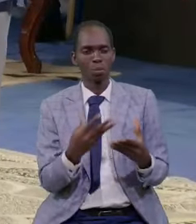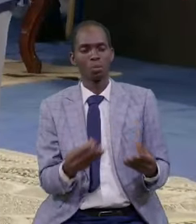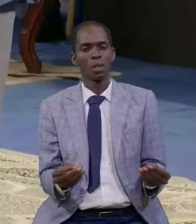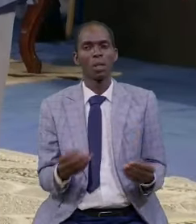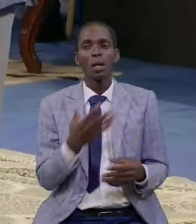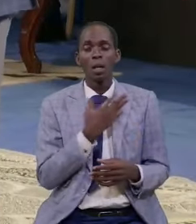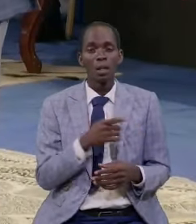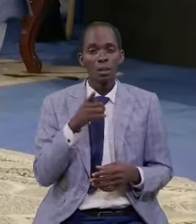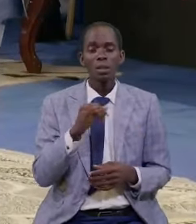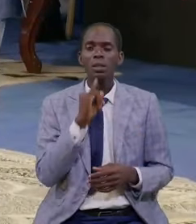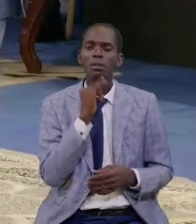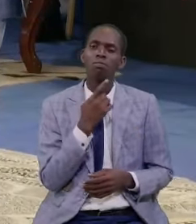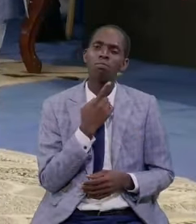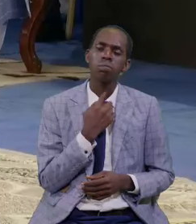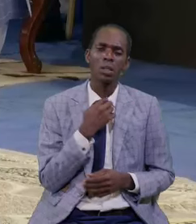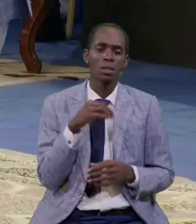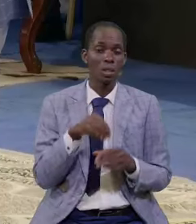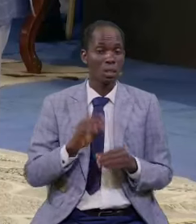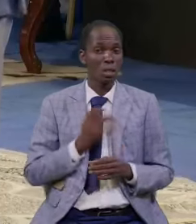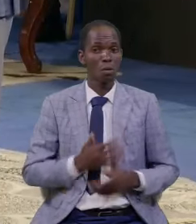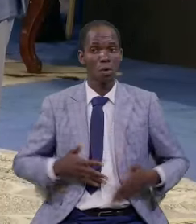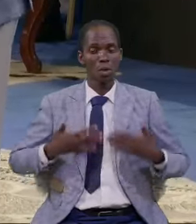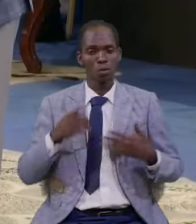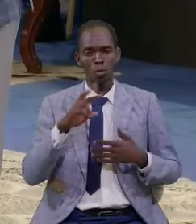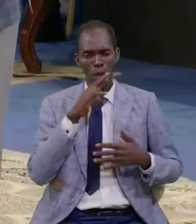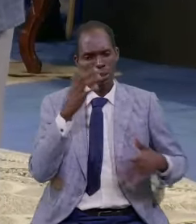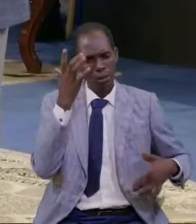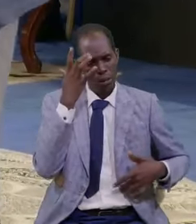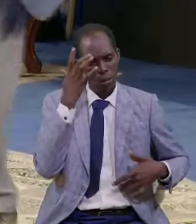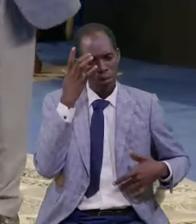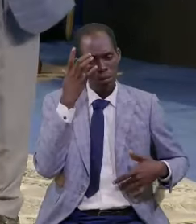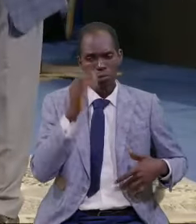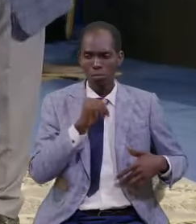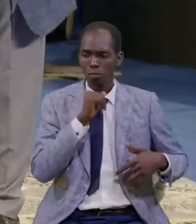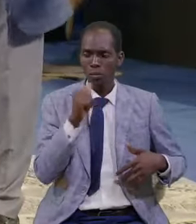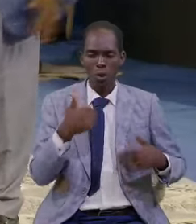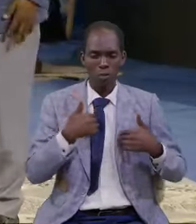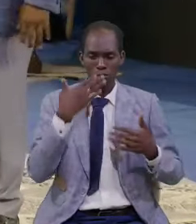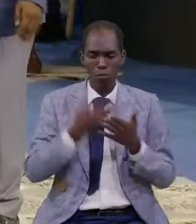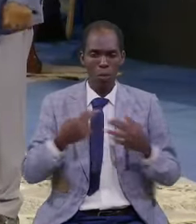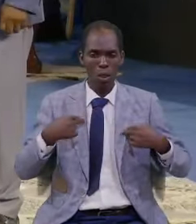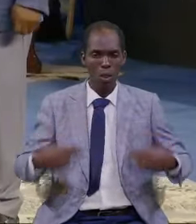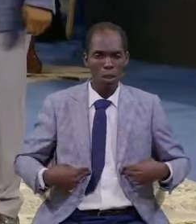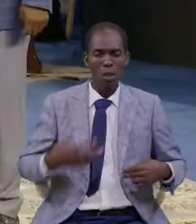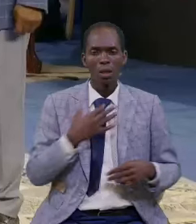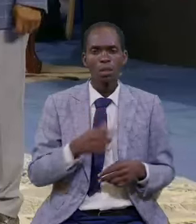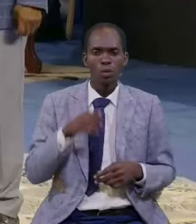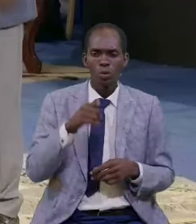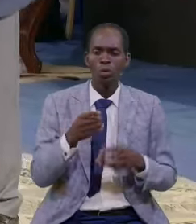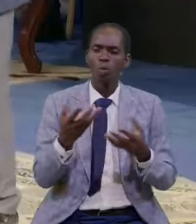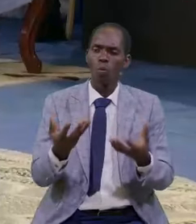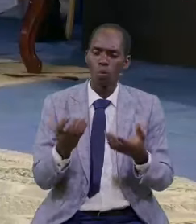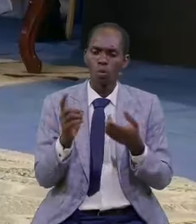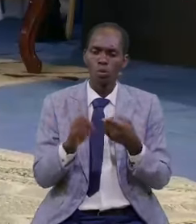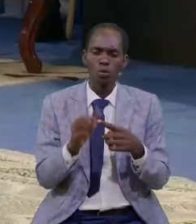know, in our lives, you're sick, unhealthy, and you're thirsty. I want to get